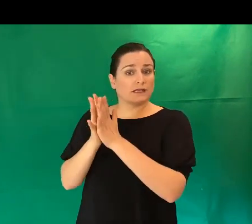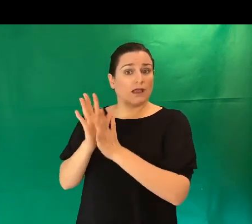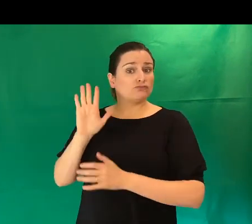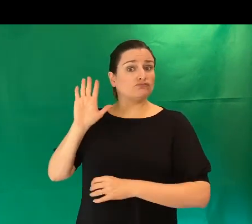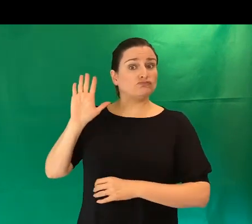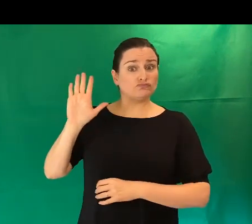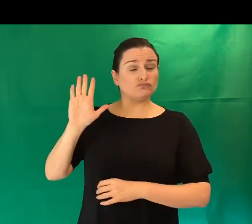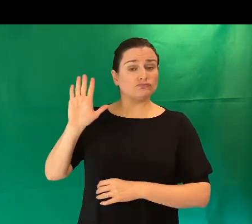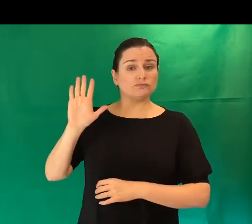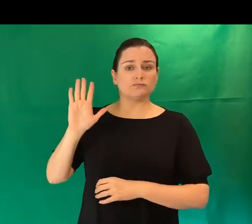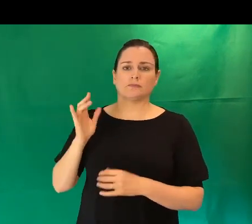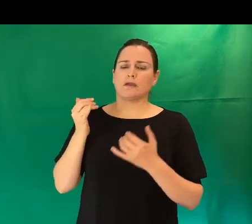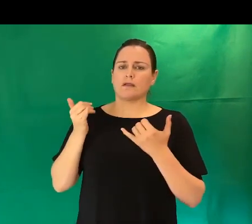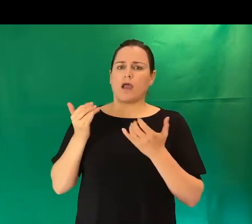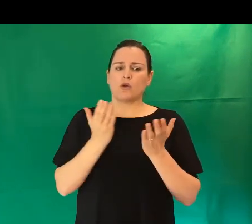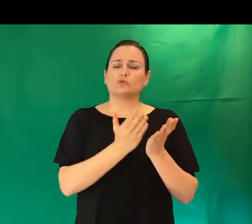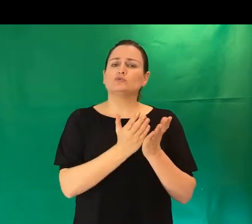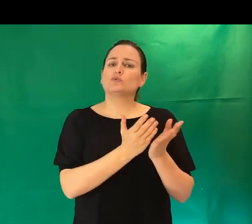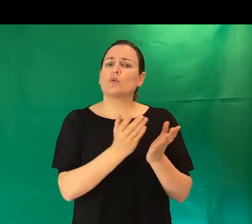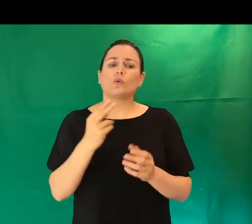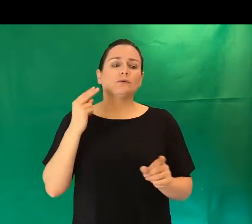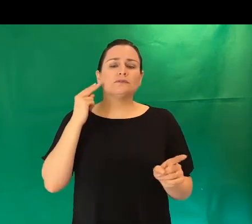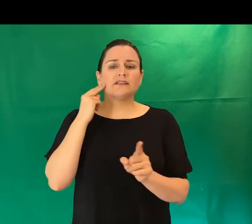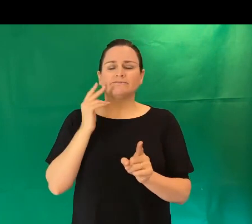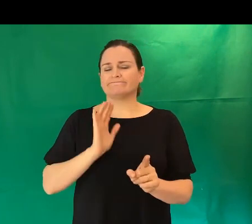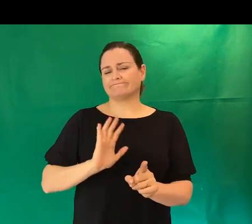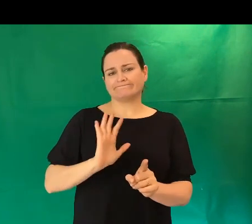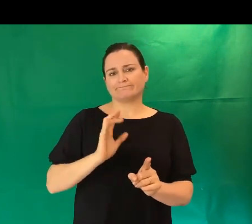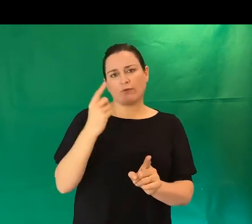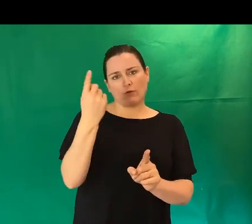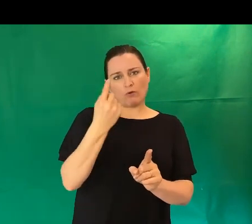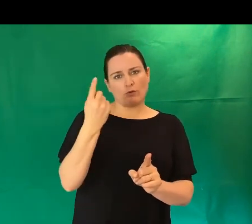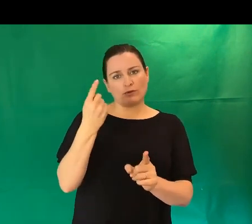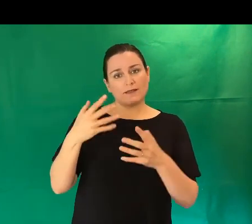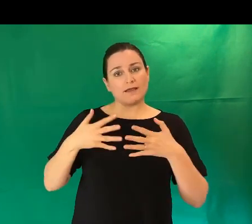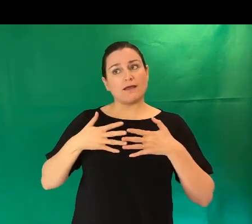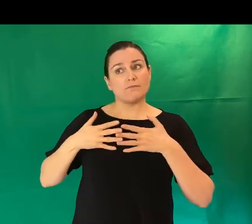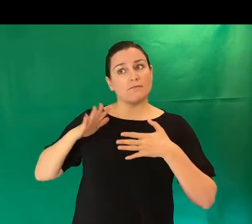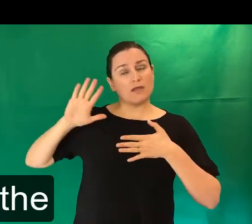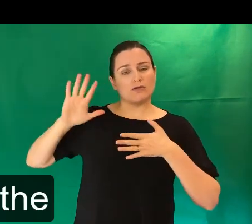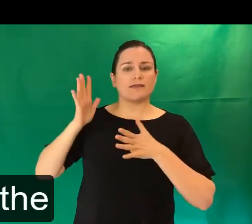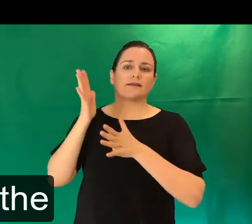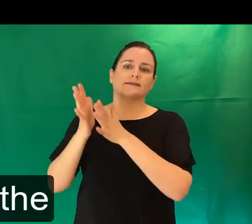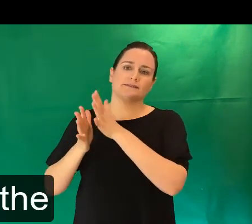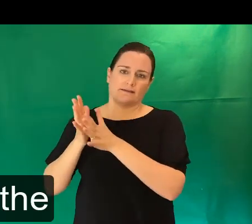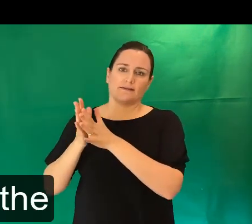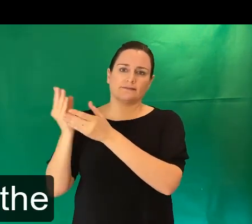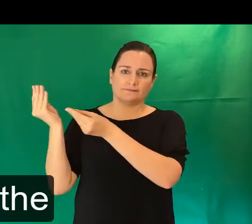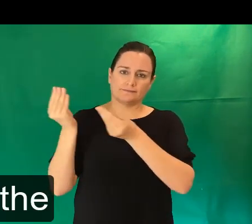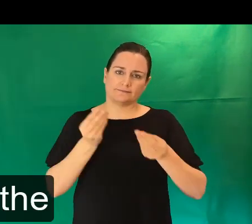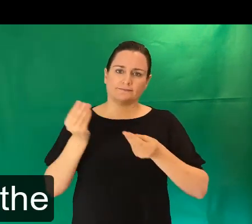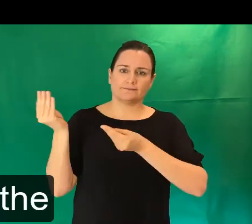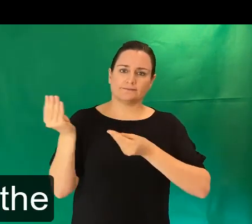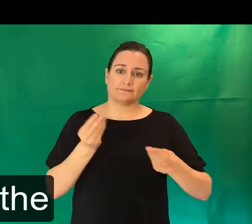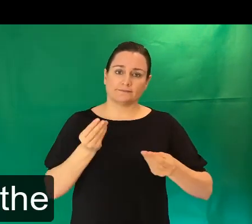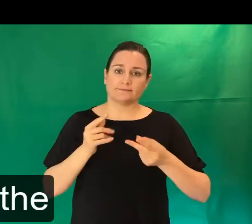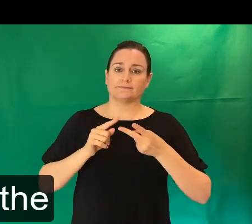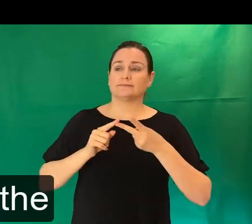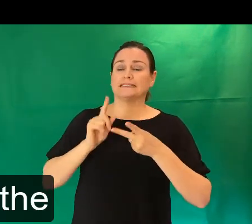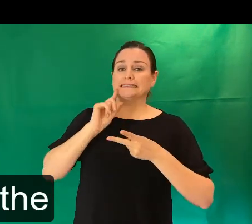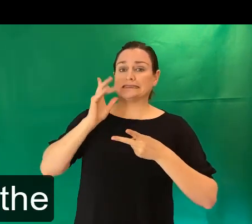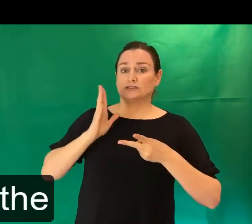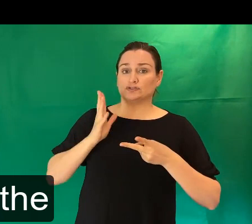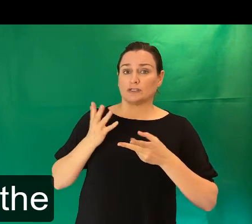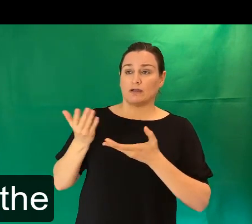taught using American materials and importing teachers from